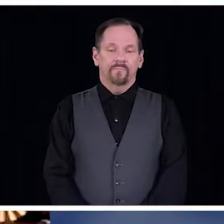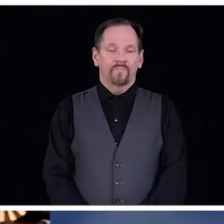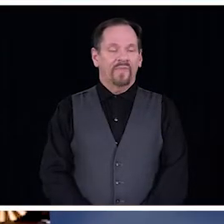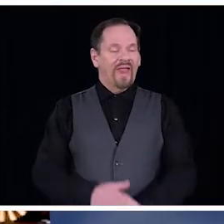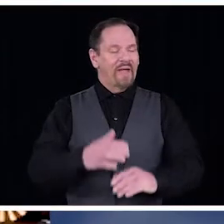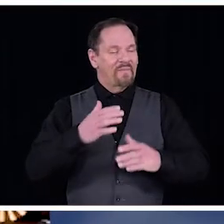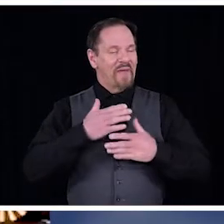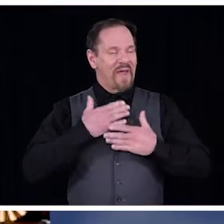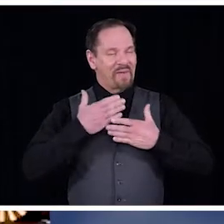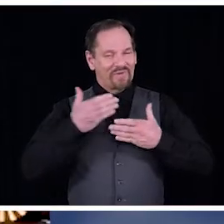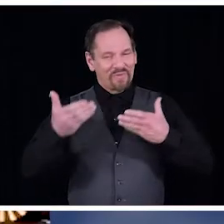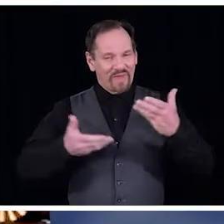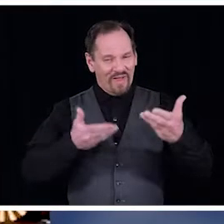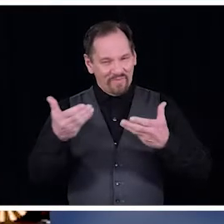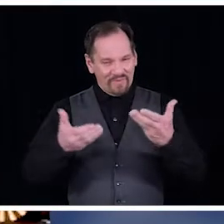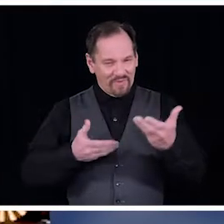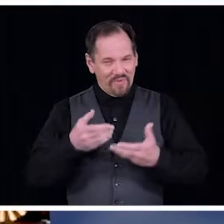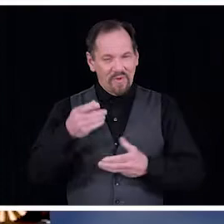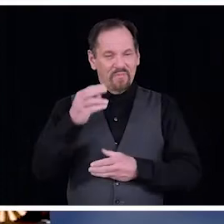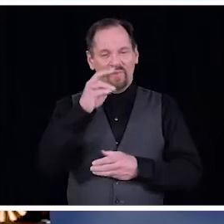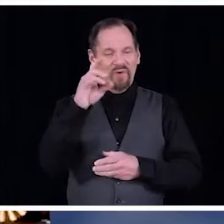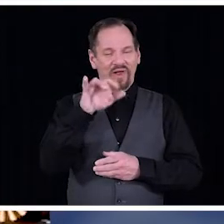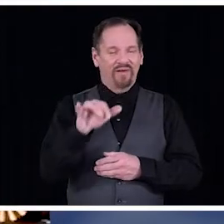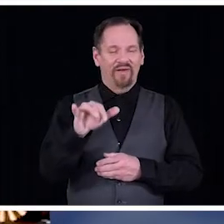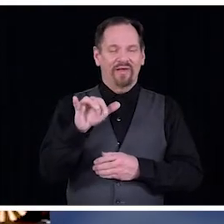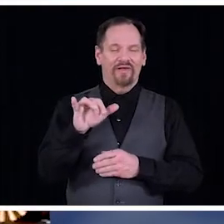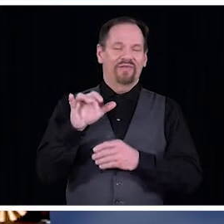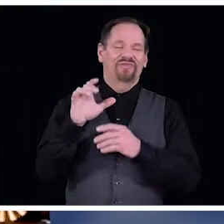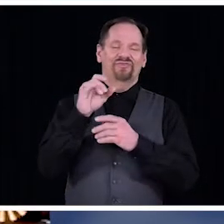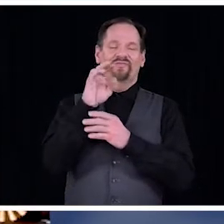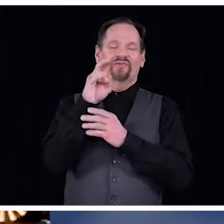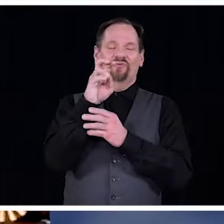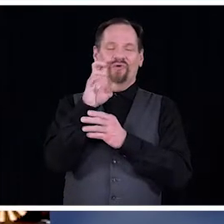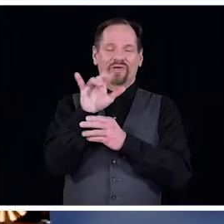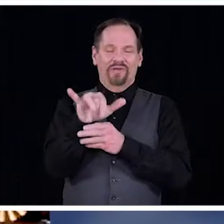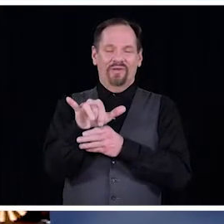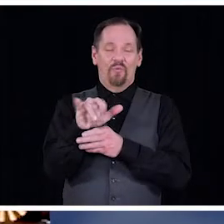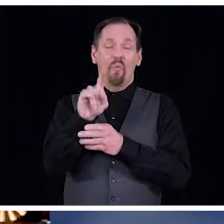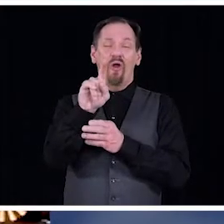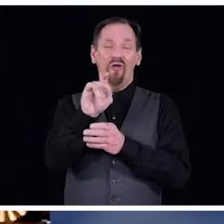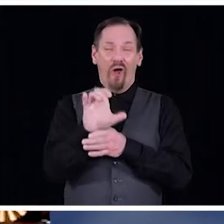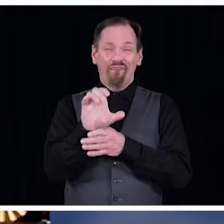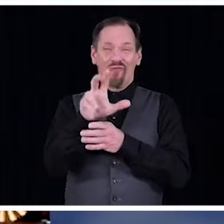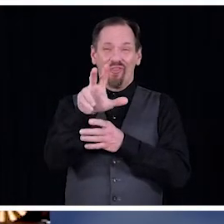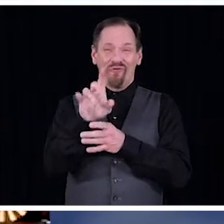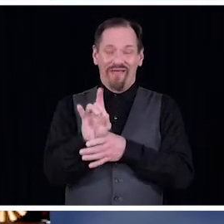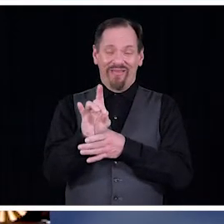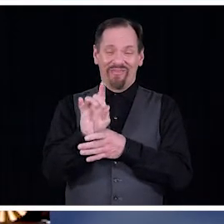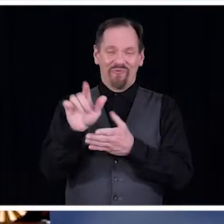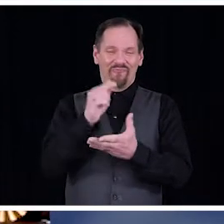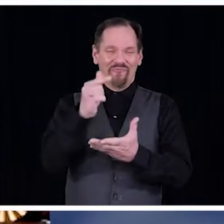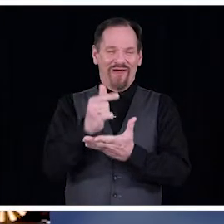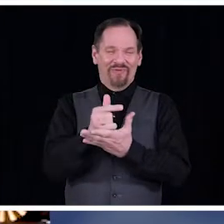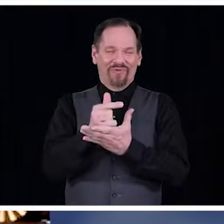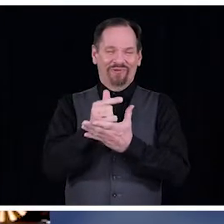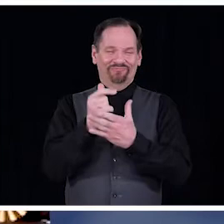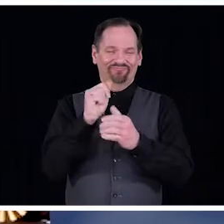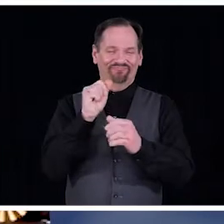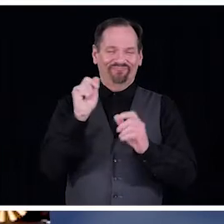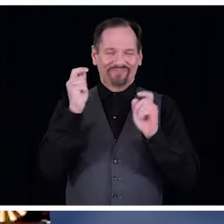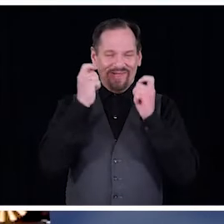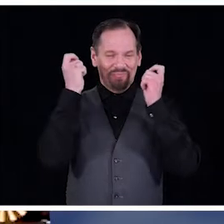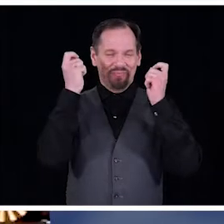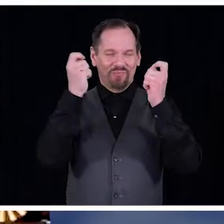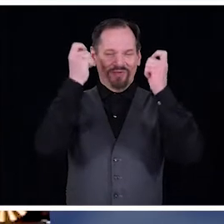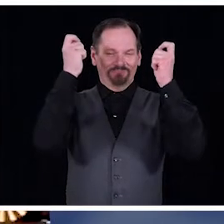I'm pleased to welcome you to the Peabody Conservatory's 138th graduation exercises, which are part of the commencement exercises